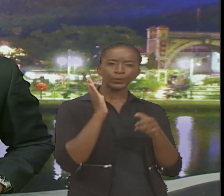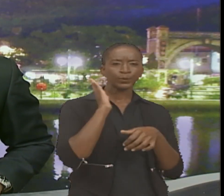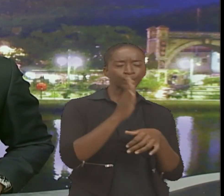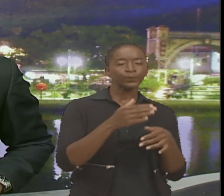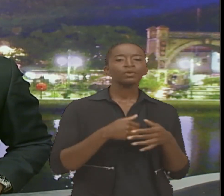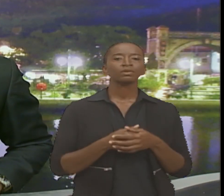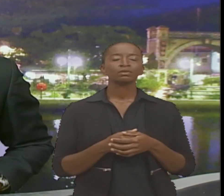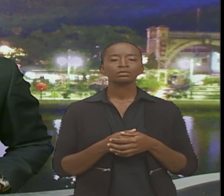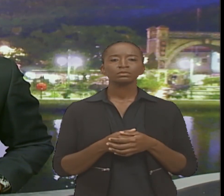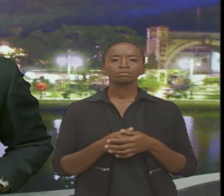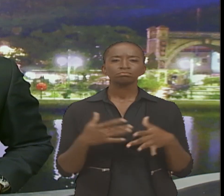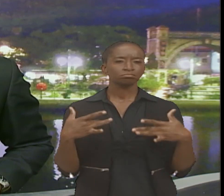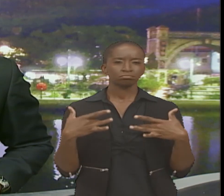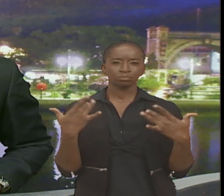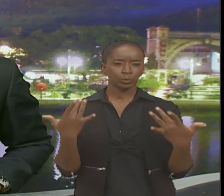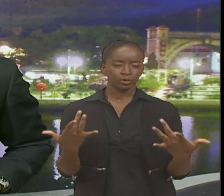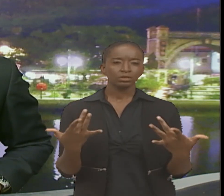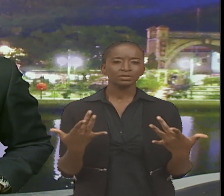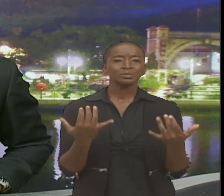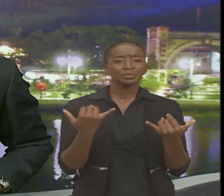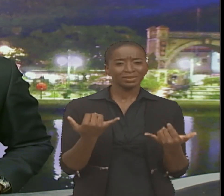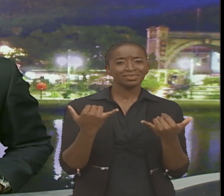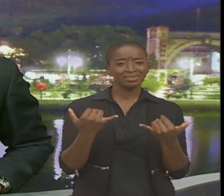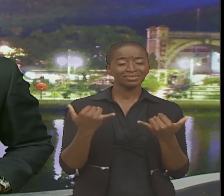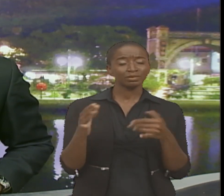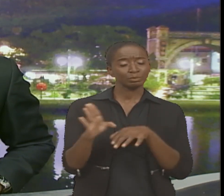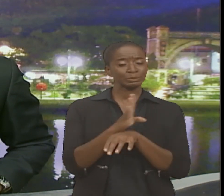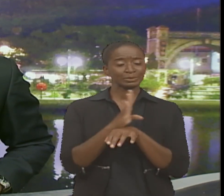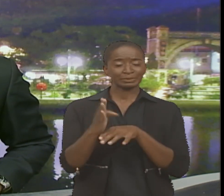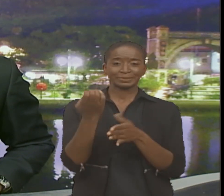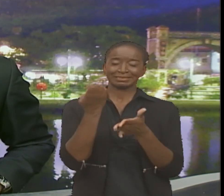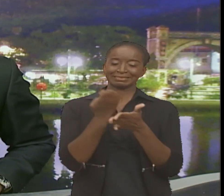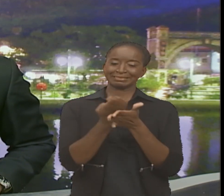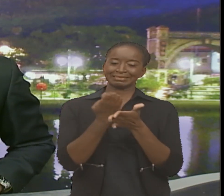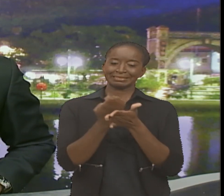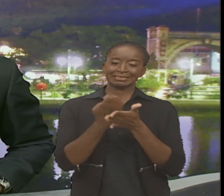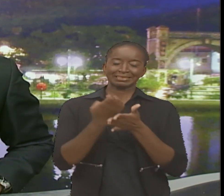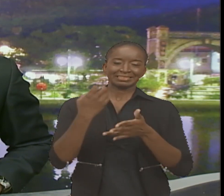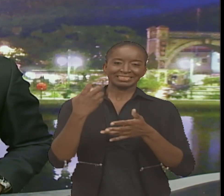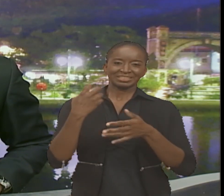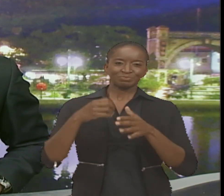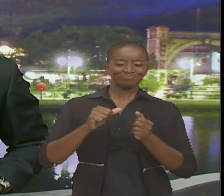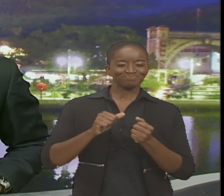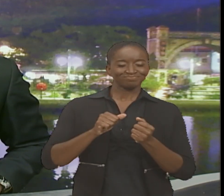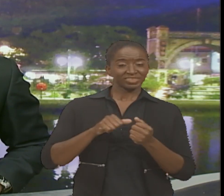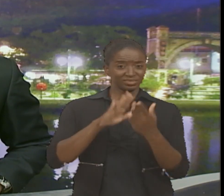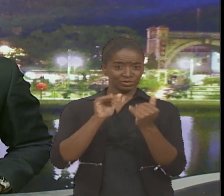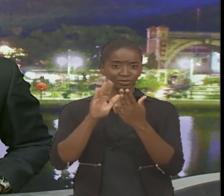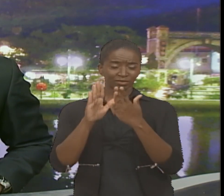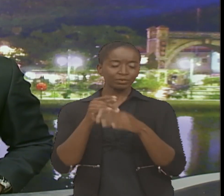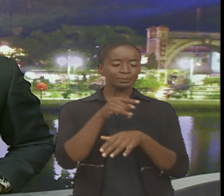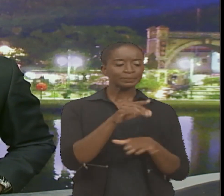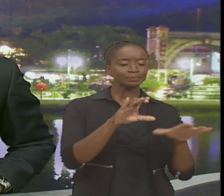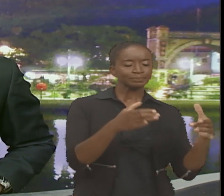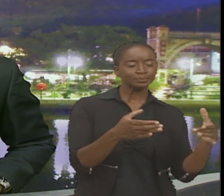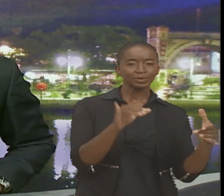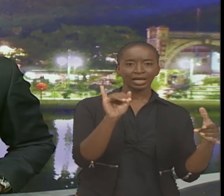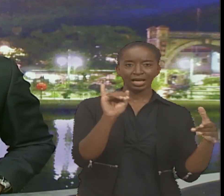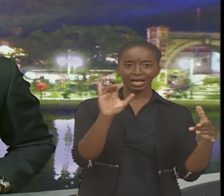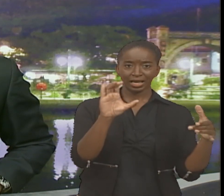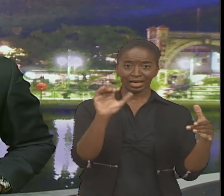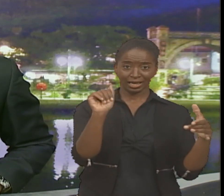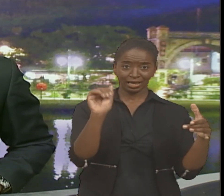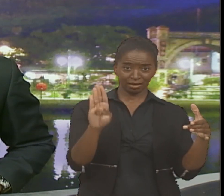assistance as the country continues to experience economic challenges. President of the Institute of Chartered Accountants, Andrew Brathwaite, says